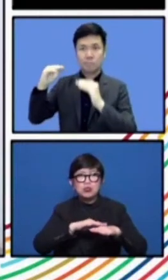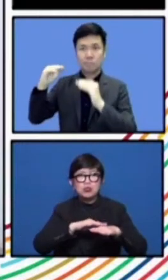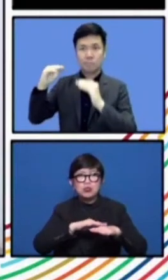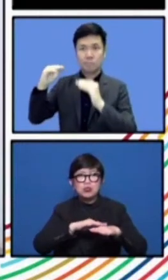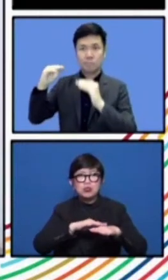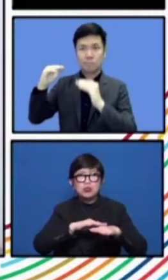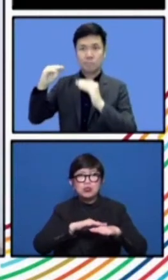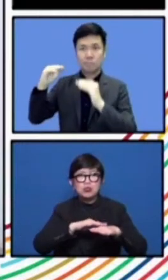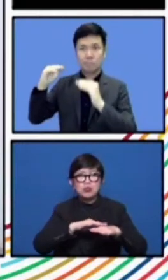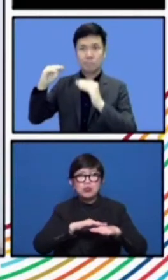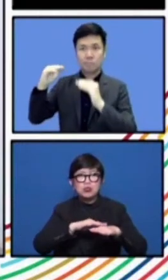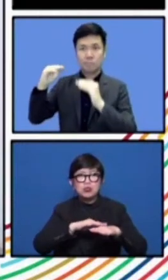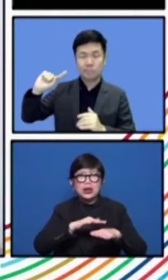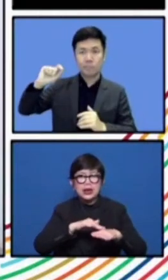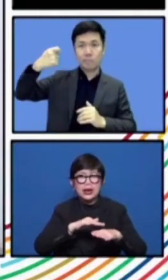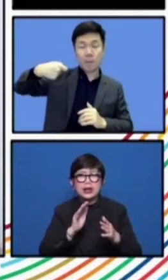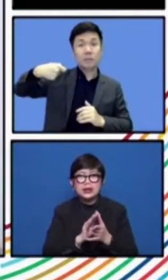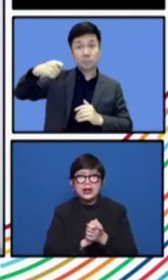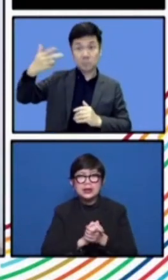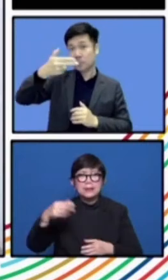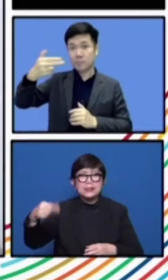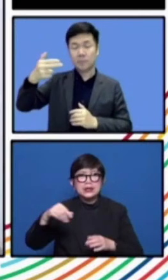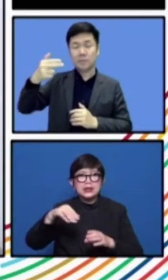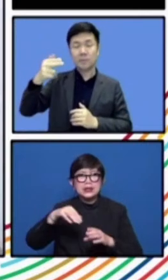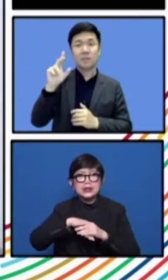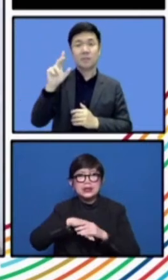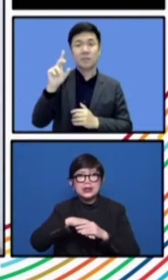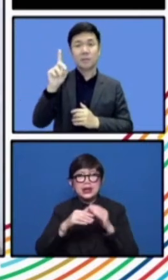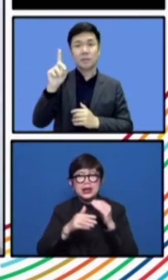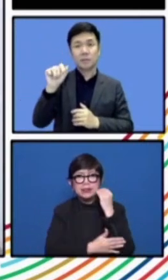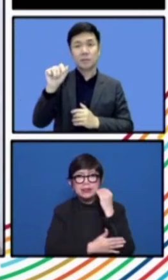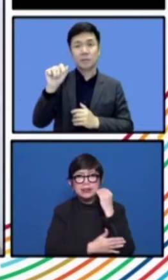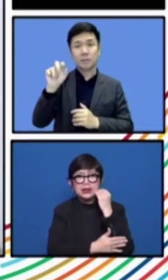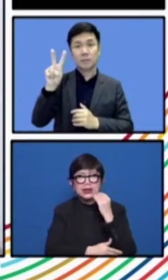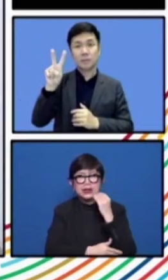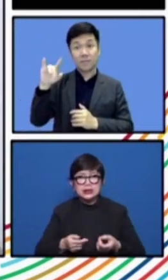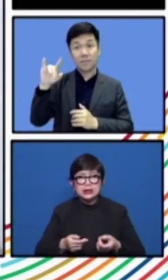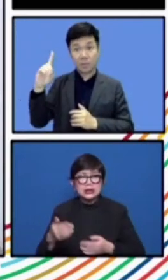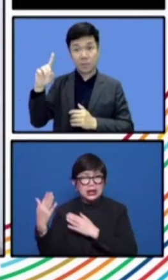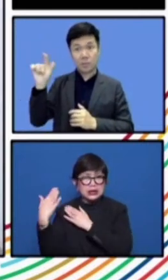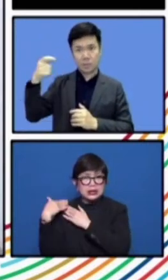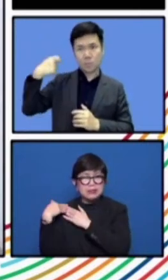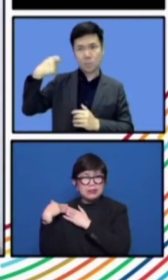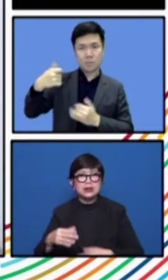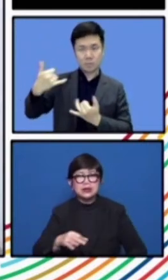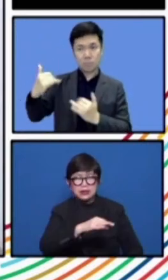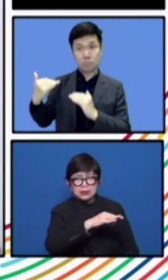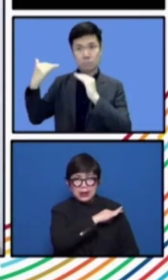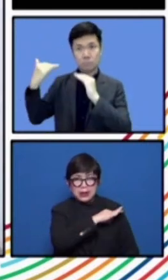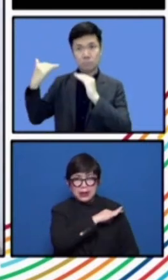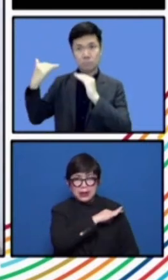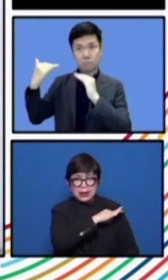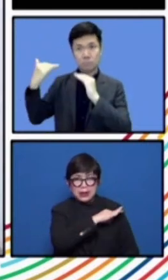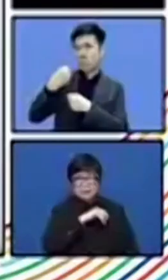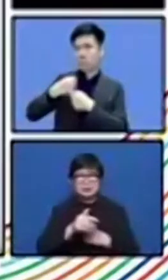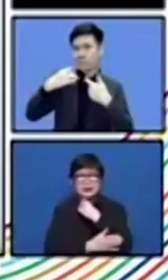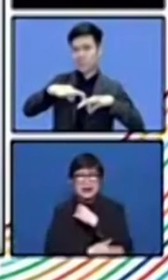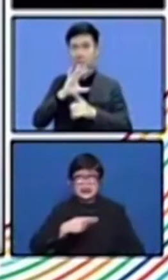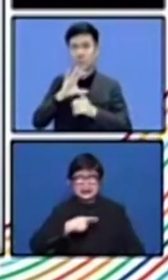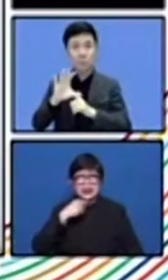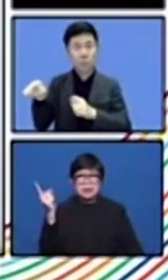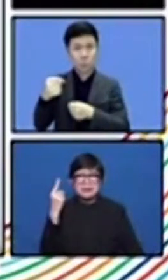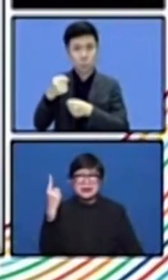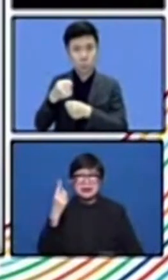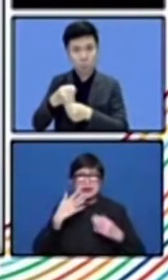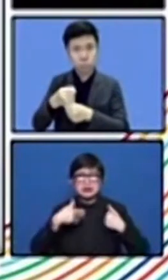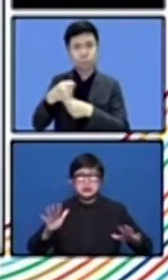Excellency David kabua the government was able to lay the groundwork for such a task